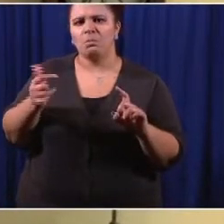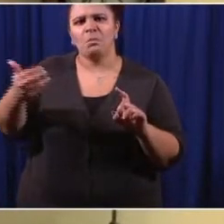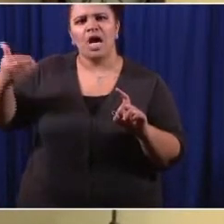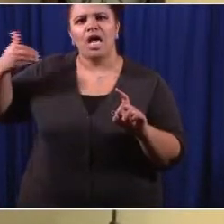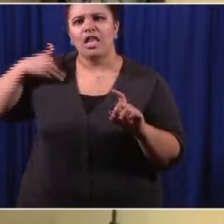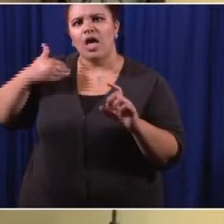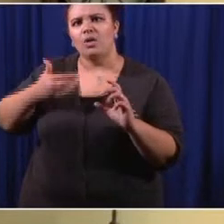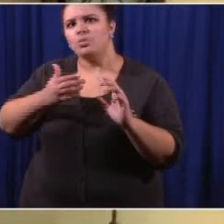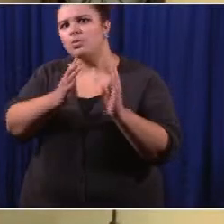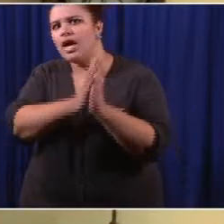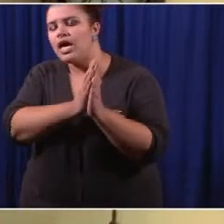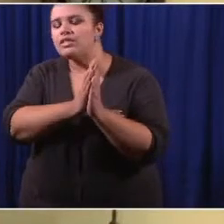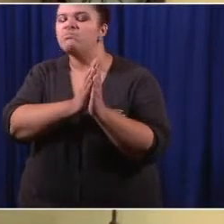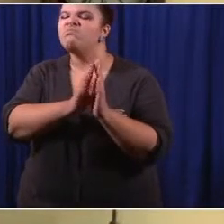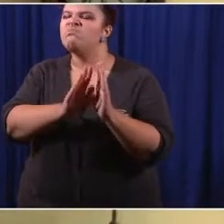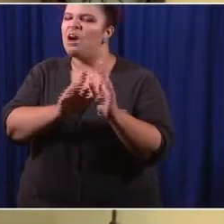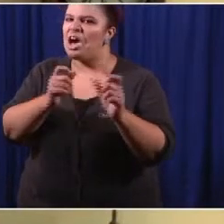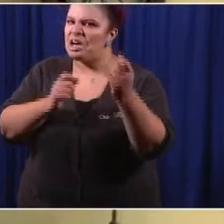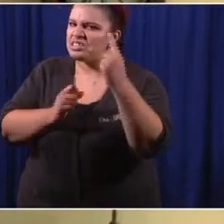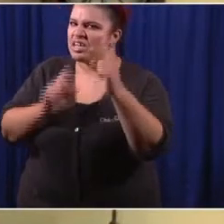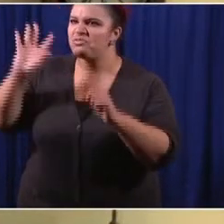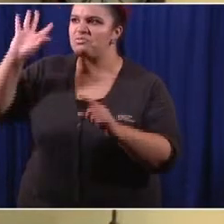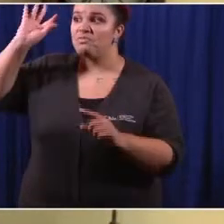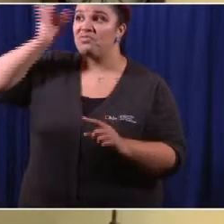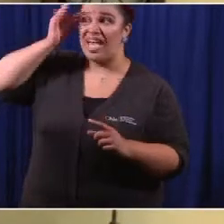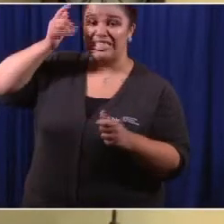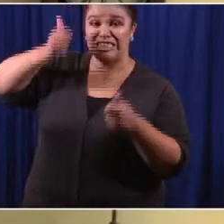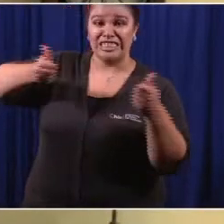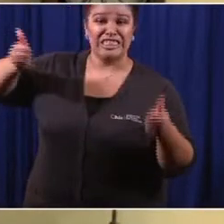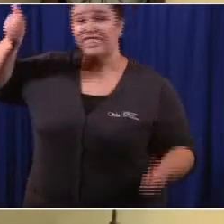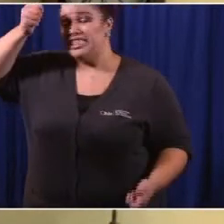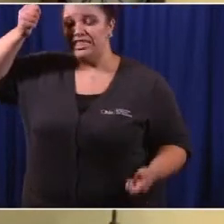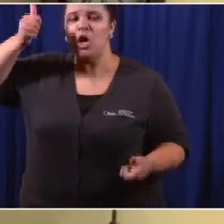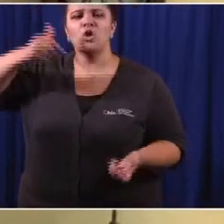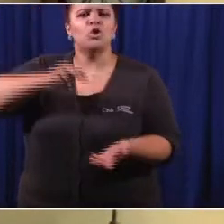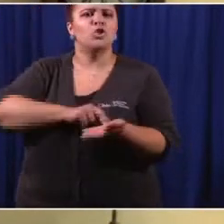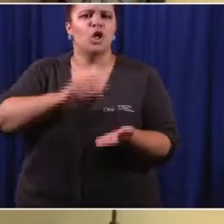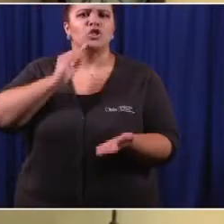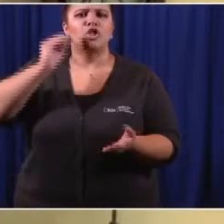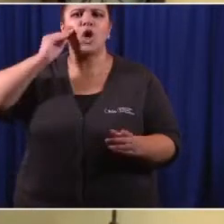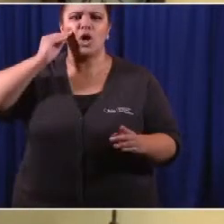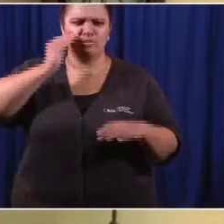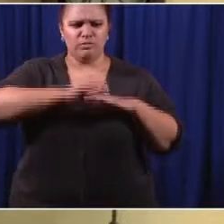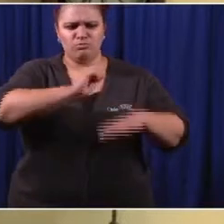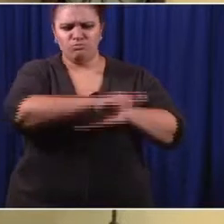homes and assisted living centers. Is Ohio moving forward to acquire antigen